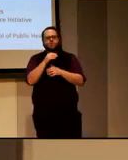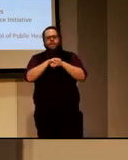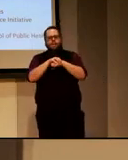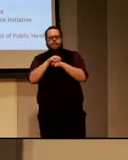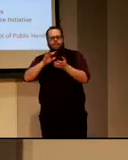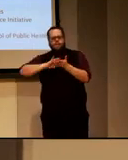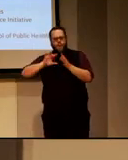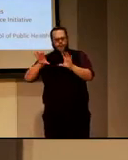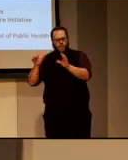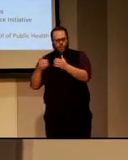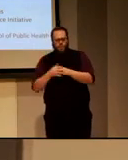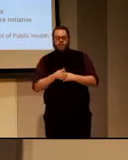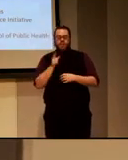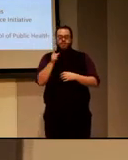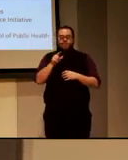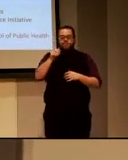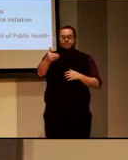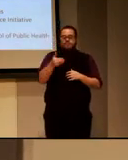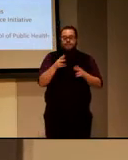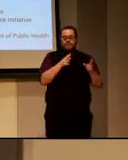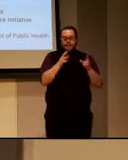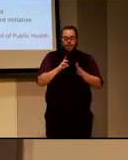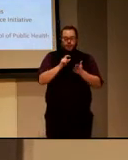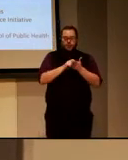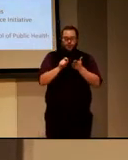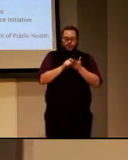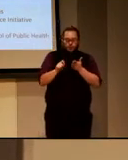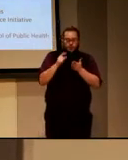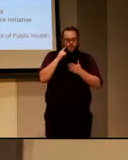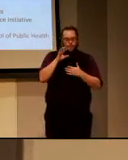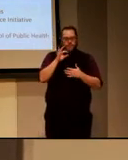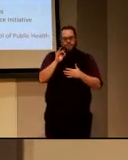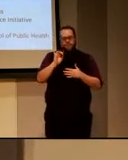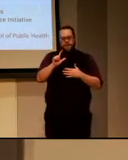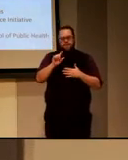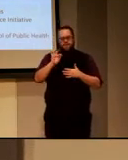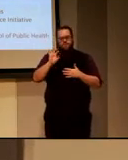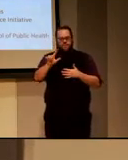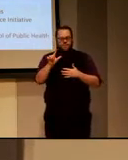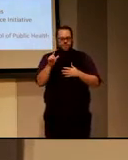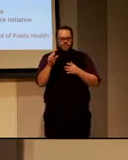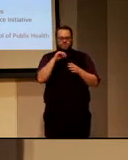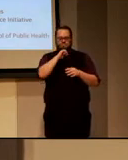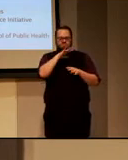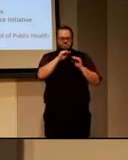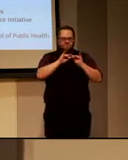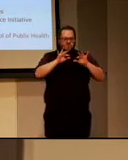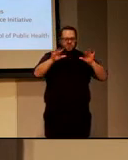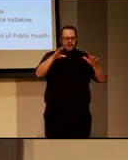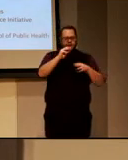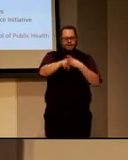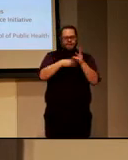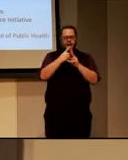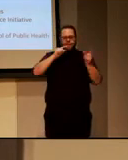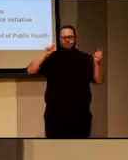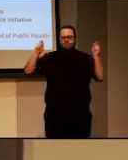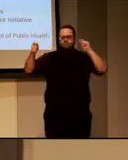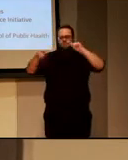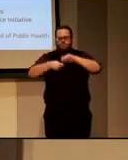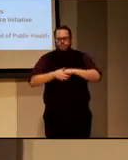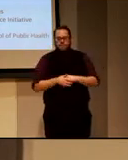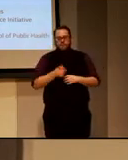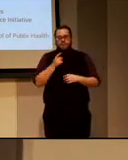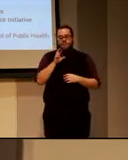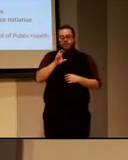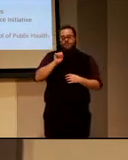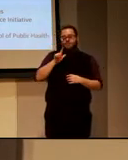also served as a guest editor for the journal's series on fossil fuel pollution and climate change. Dr. Salas is one of the